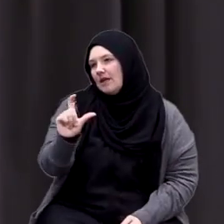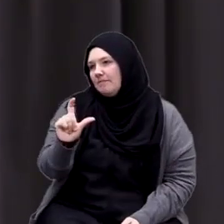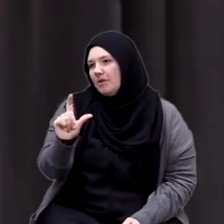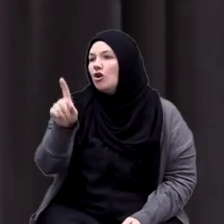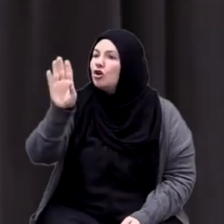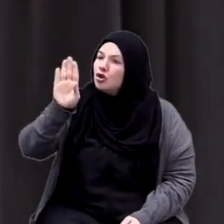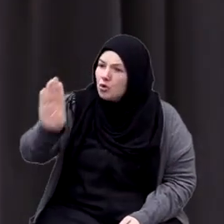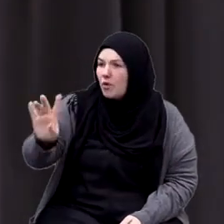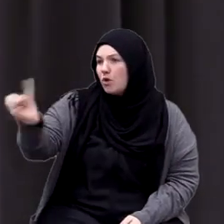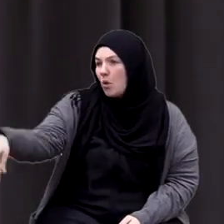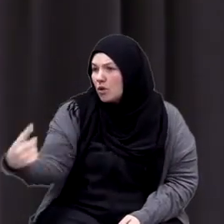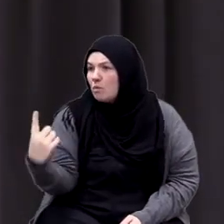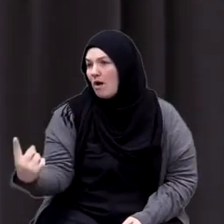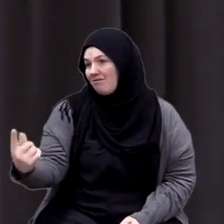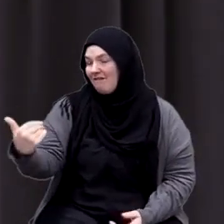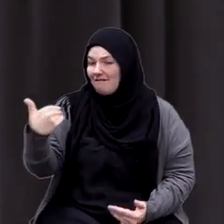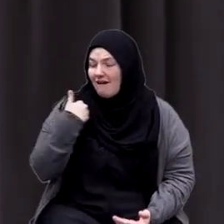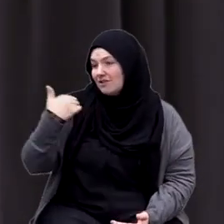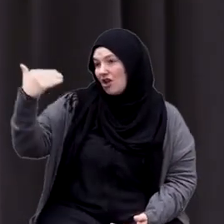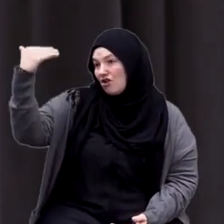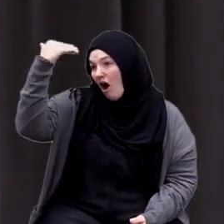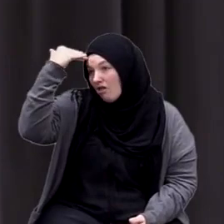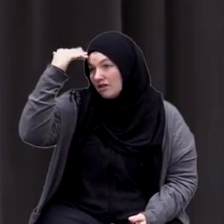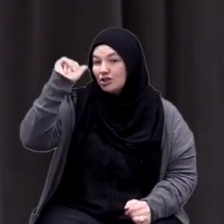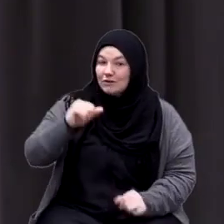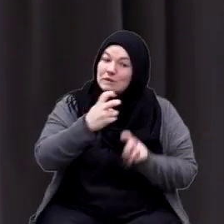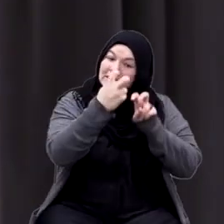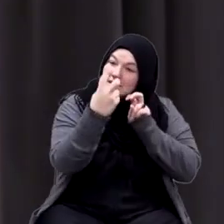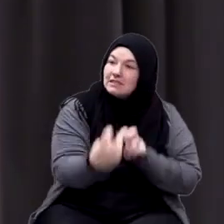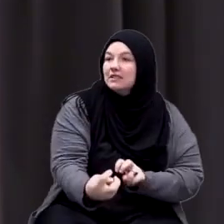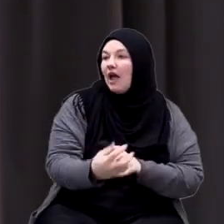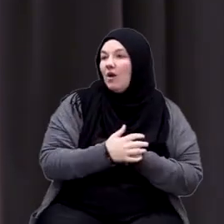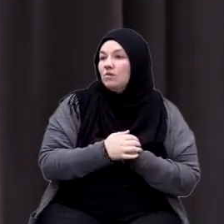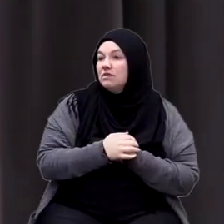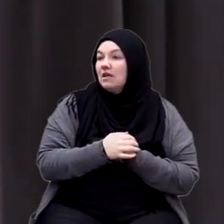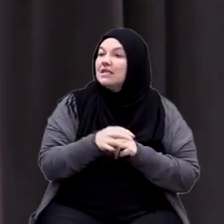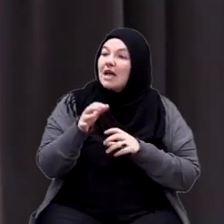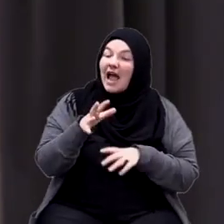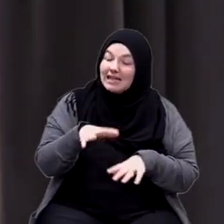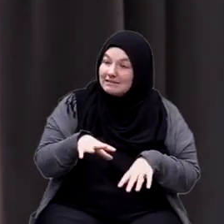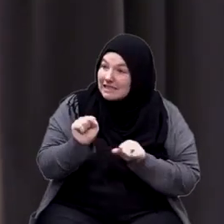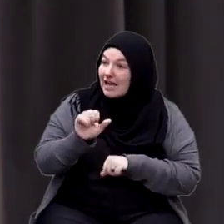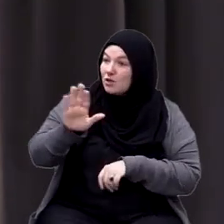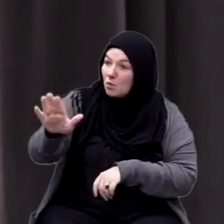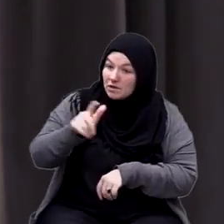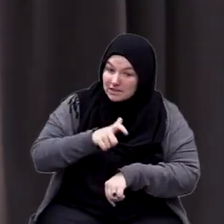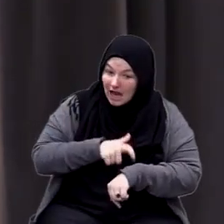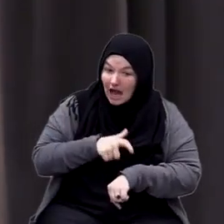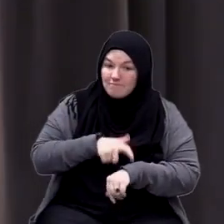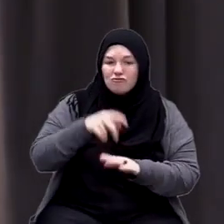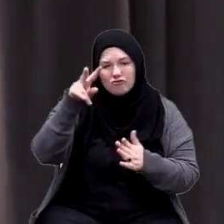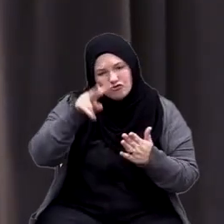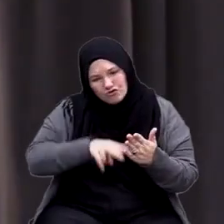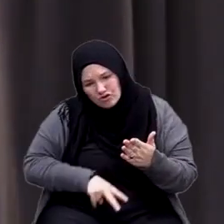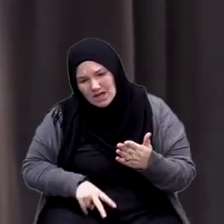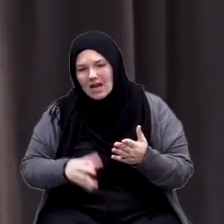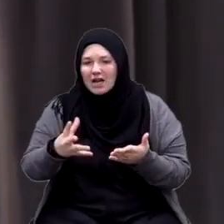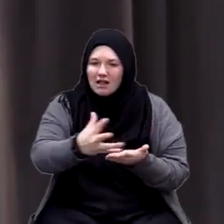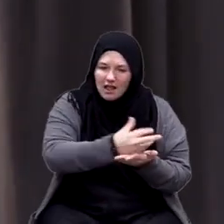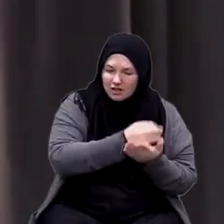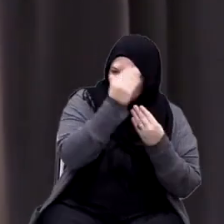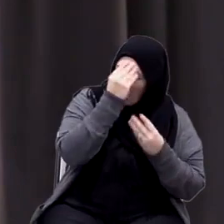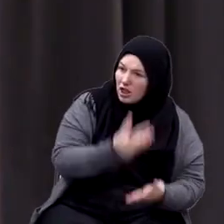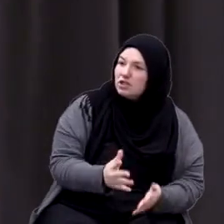You are the only one who has to sit down and designate time and read and collect